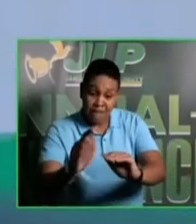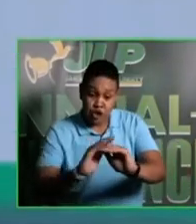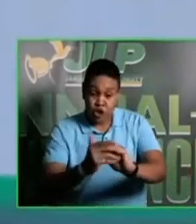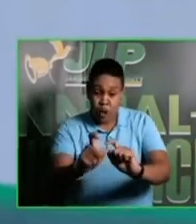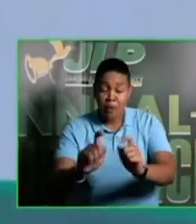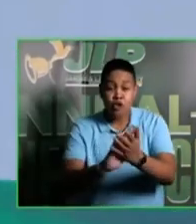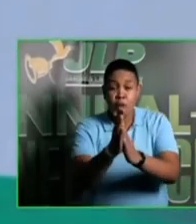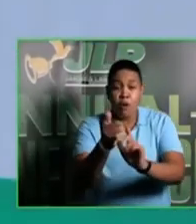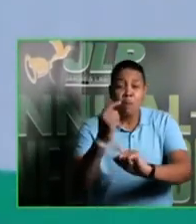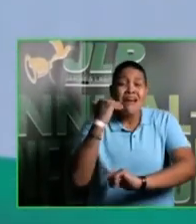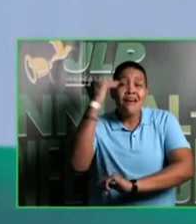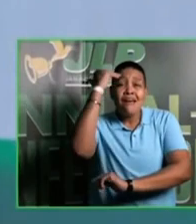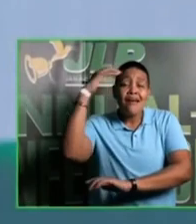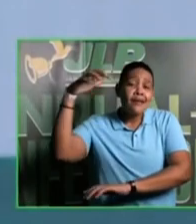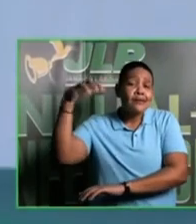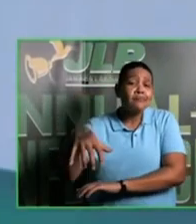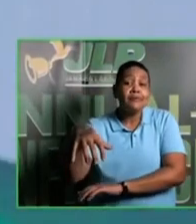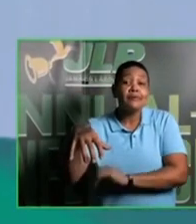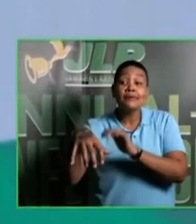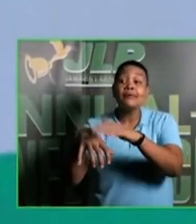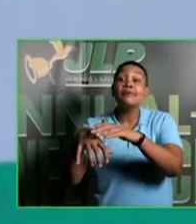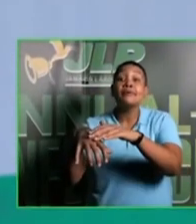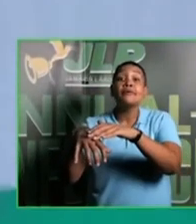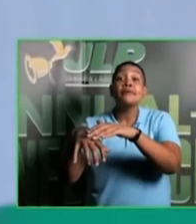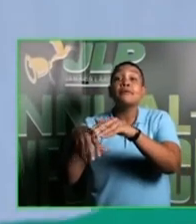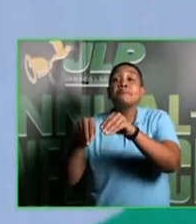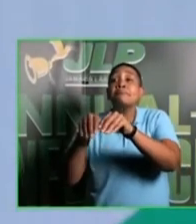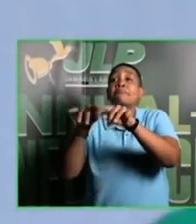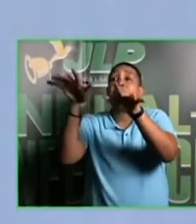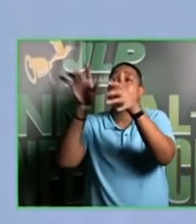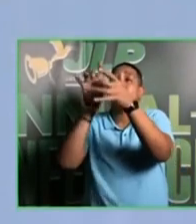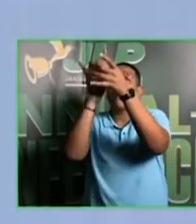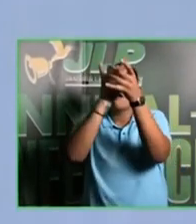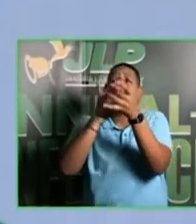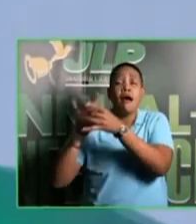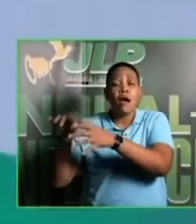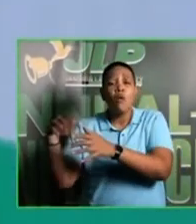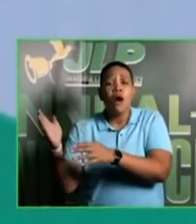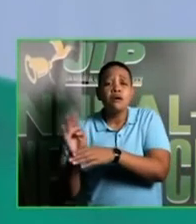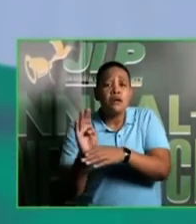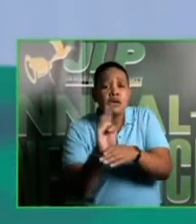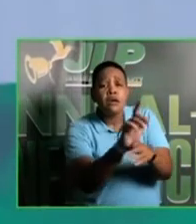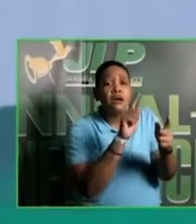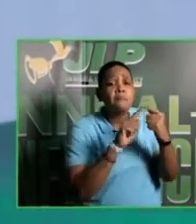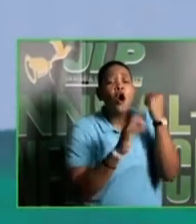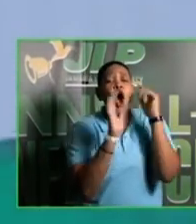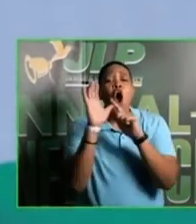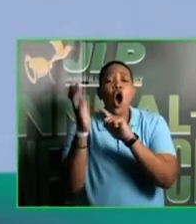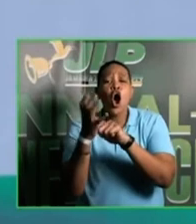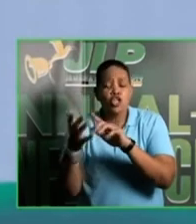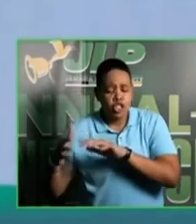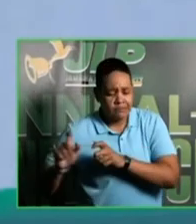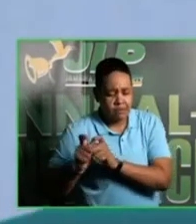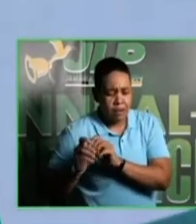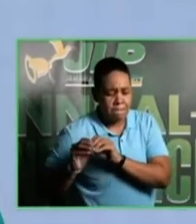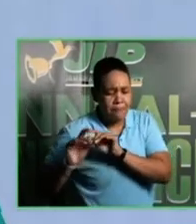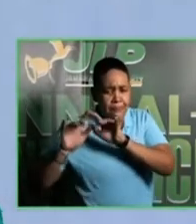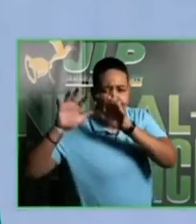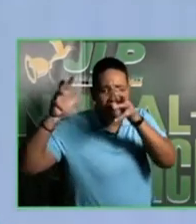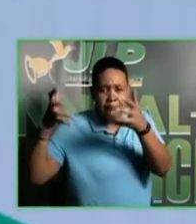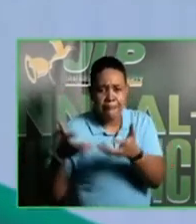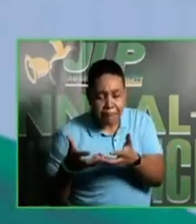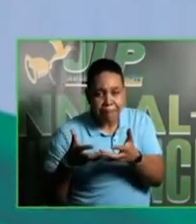the headquarters of a great industrial, commercial, and cultural movement.